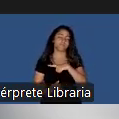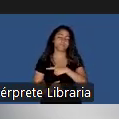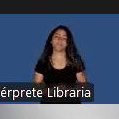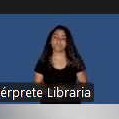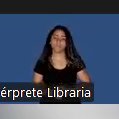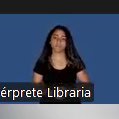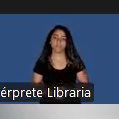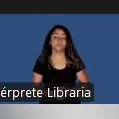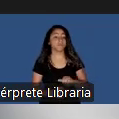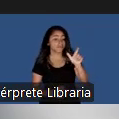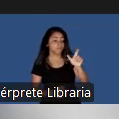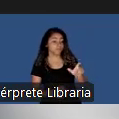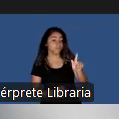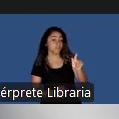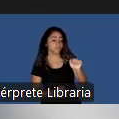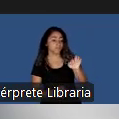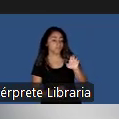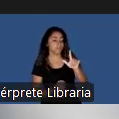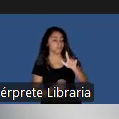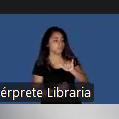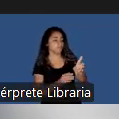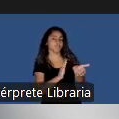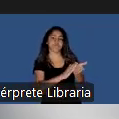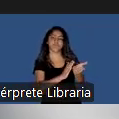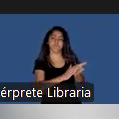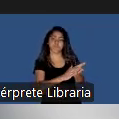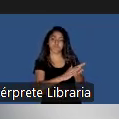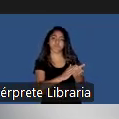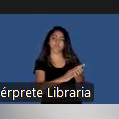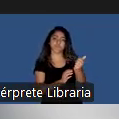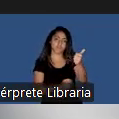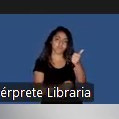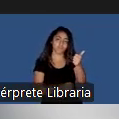support I can. So congratulations, Gabriel.